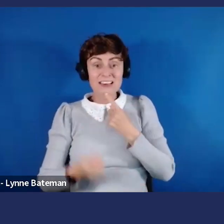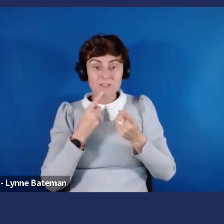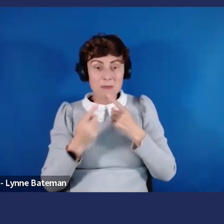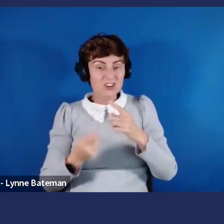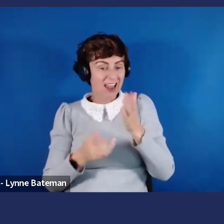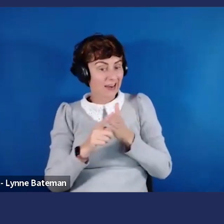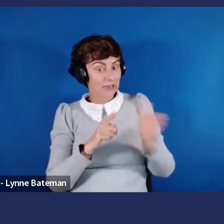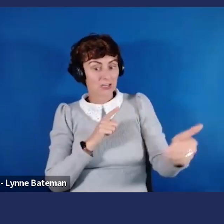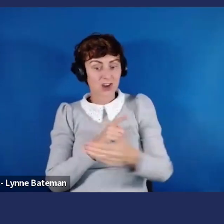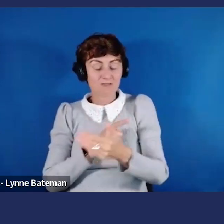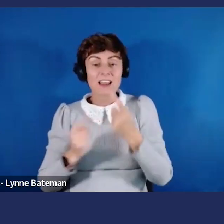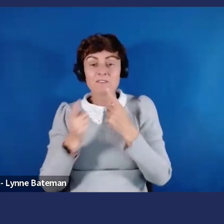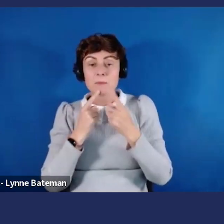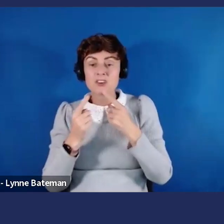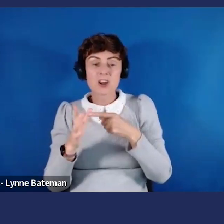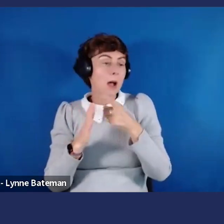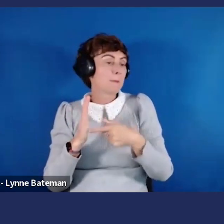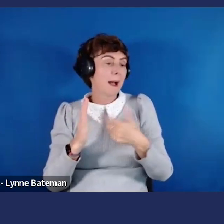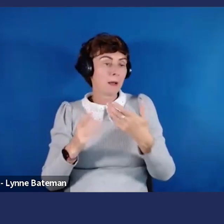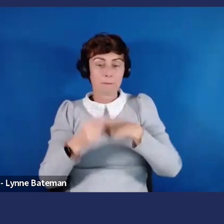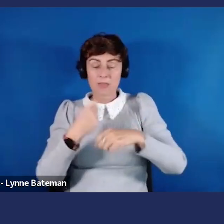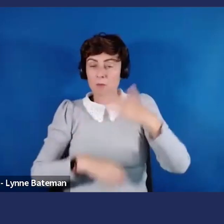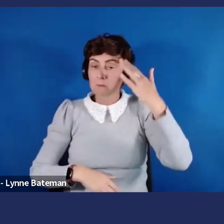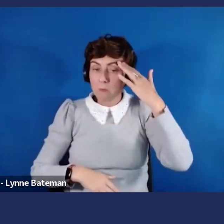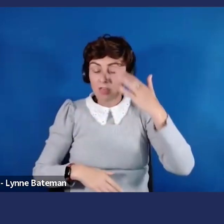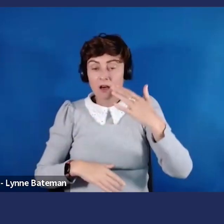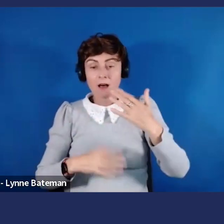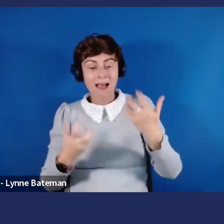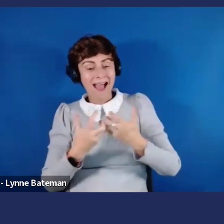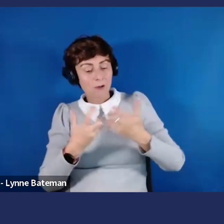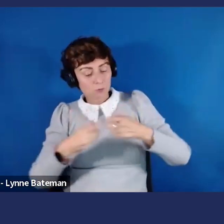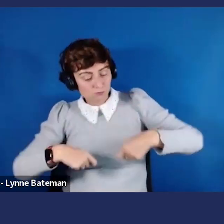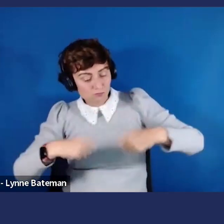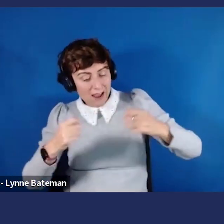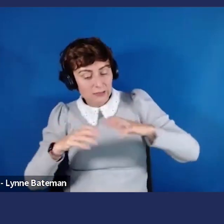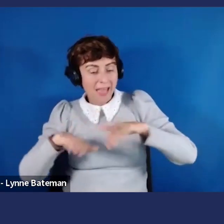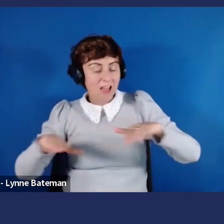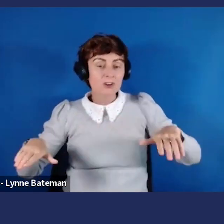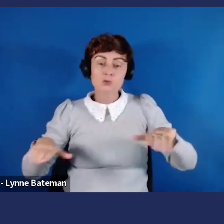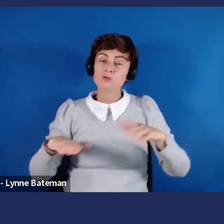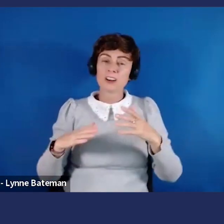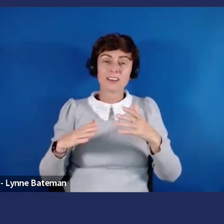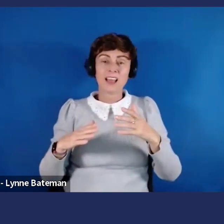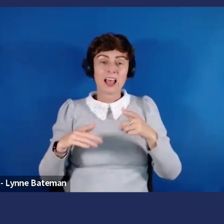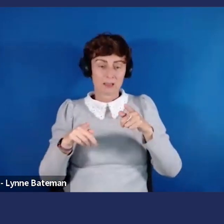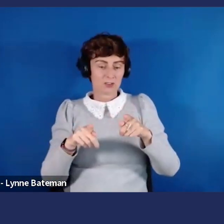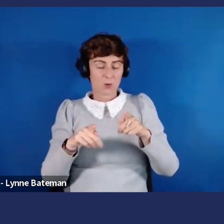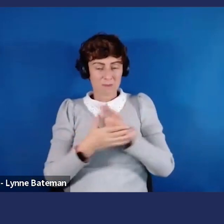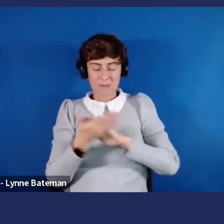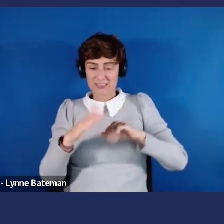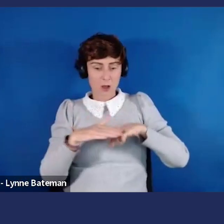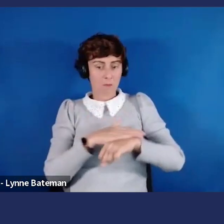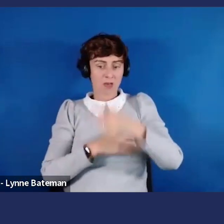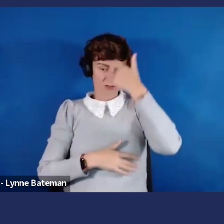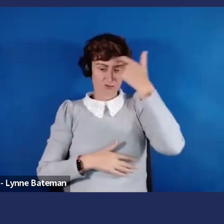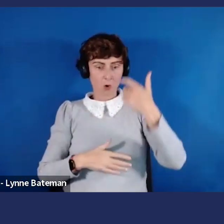womanhood and motherhood, parenthood, that can make it easy to dismiss birth trauma as something we have to get on with